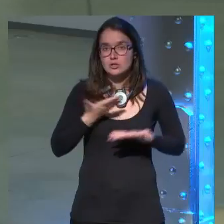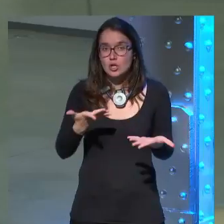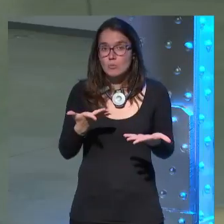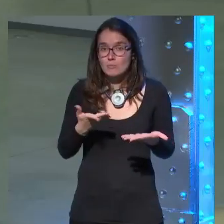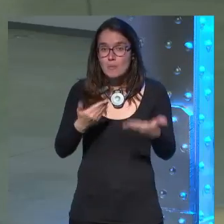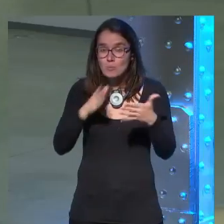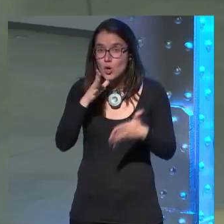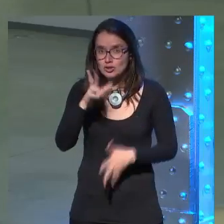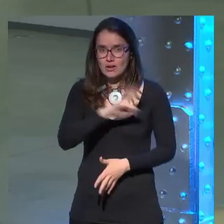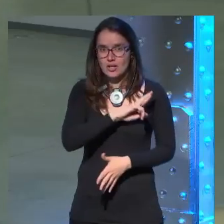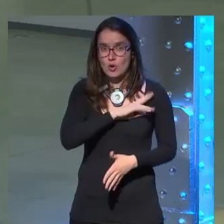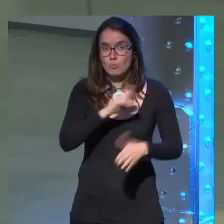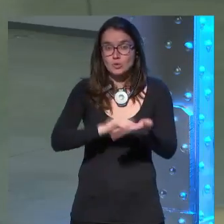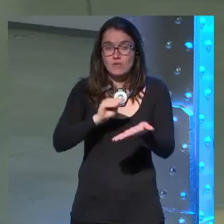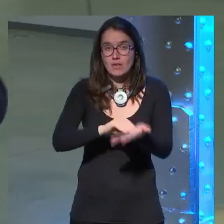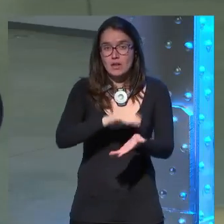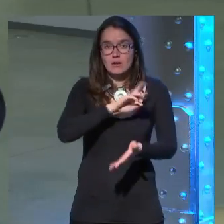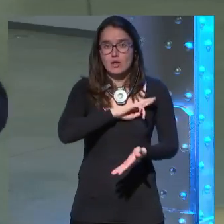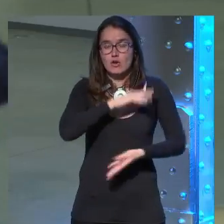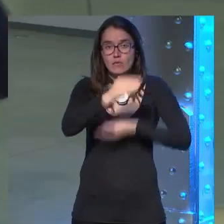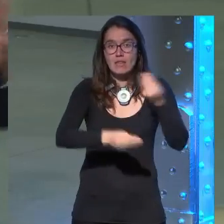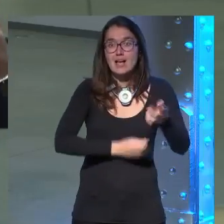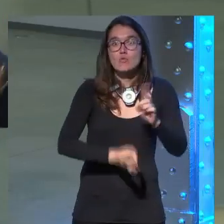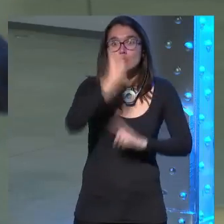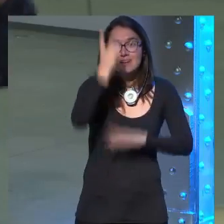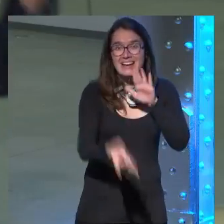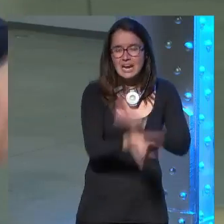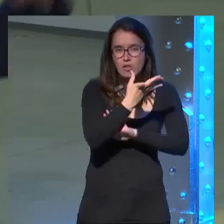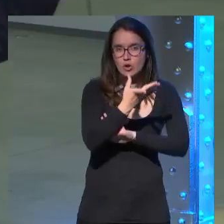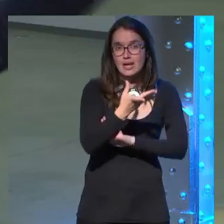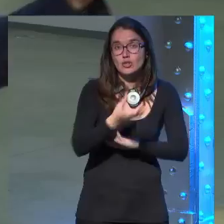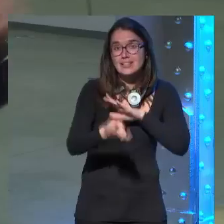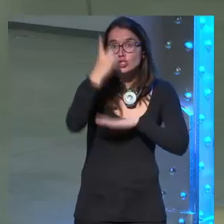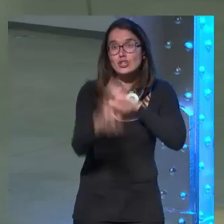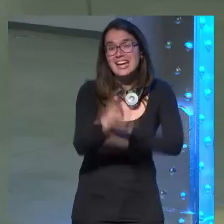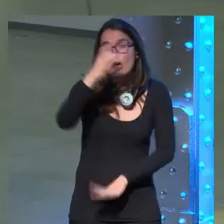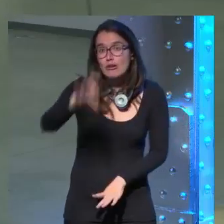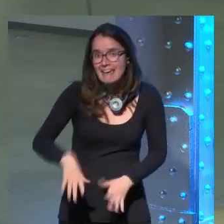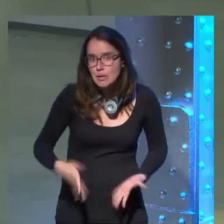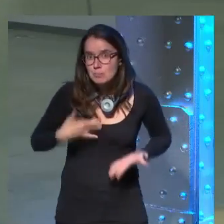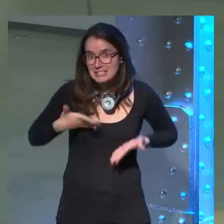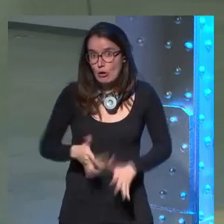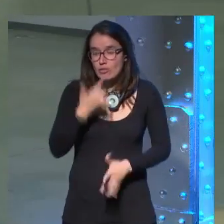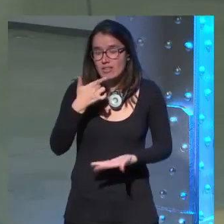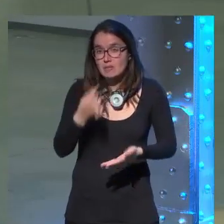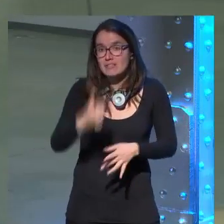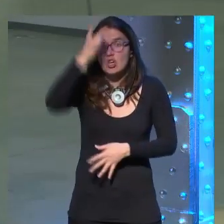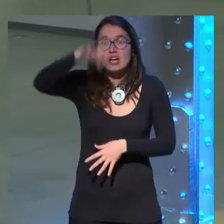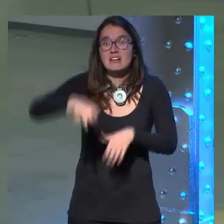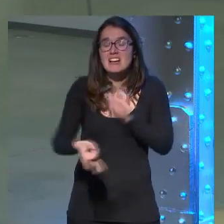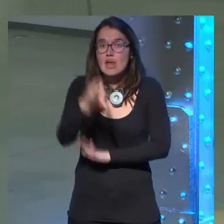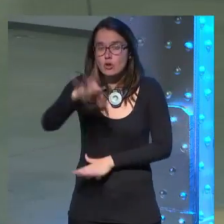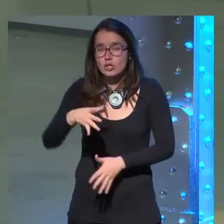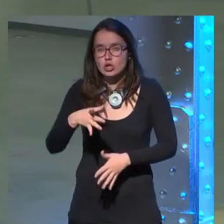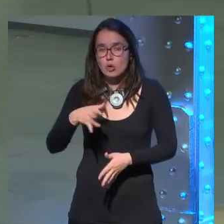But then, you know, as my kids say, well, then who created the creator? And you start getting into this. Now, the interesting